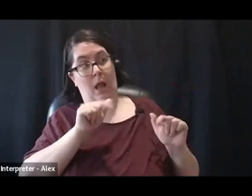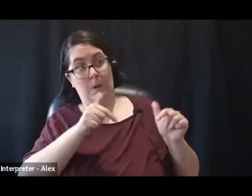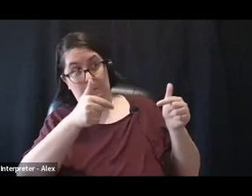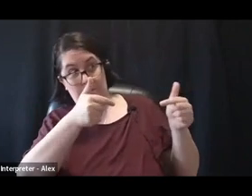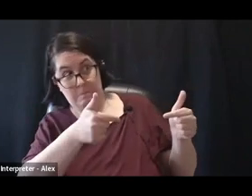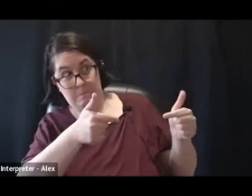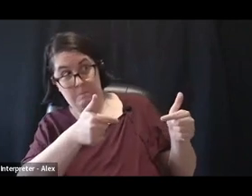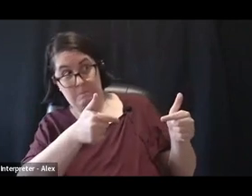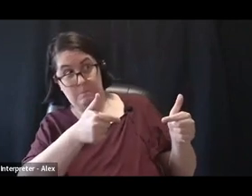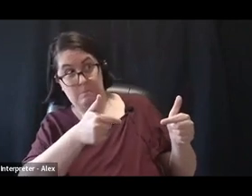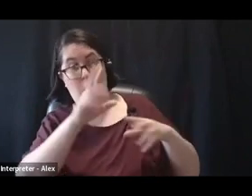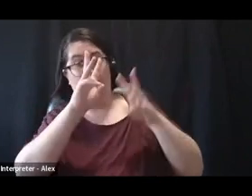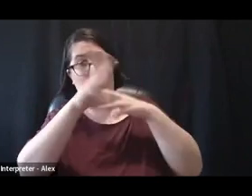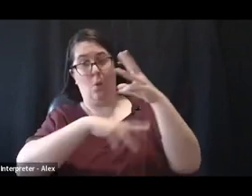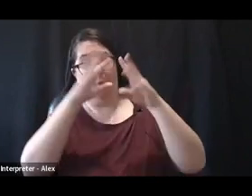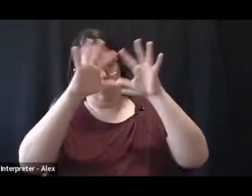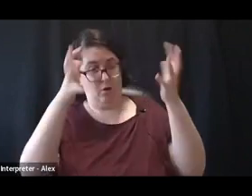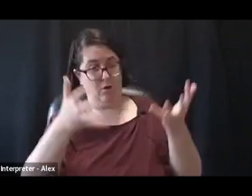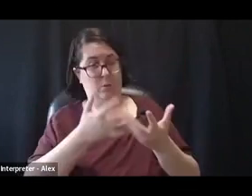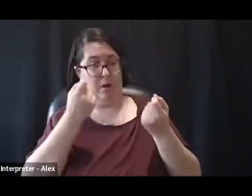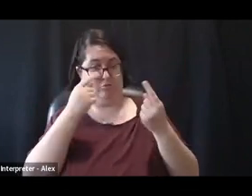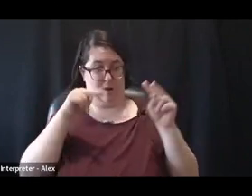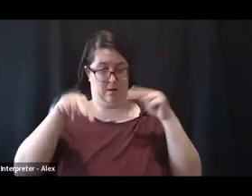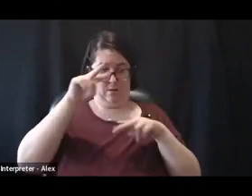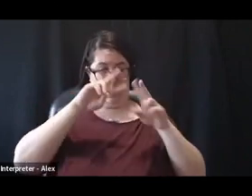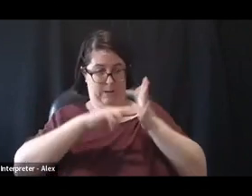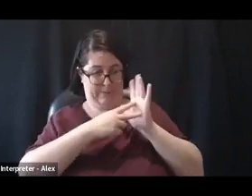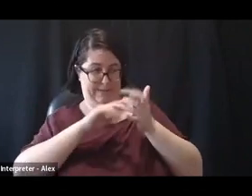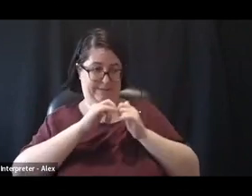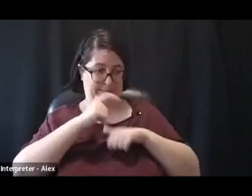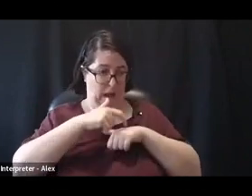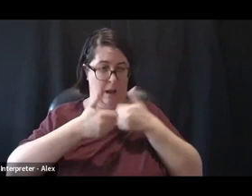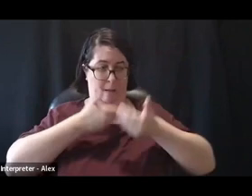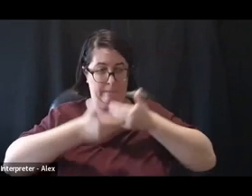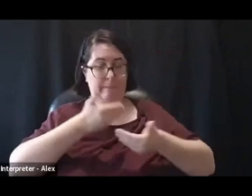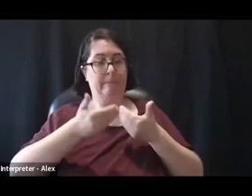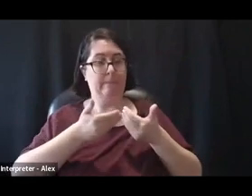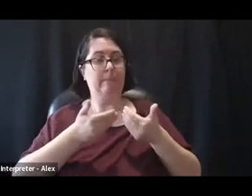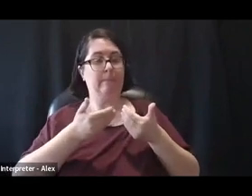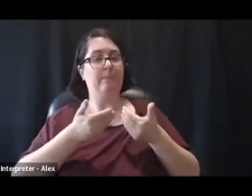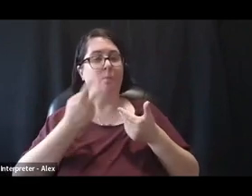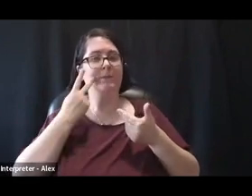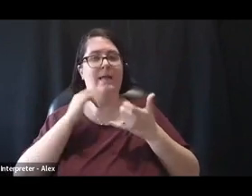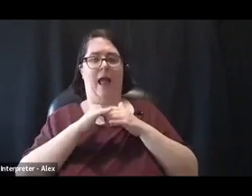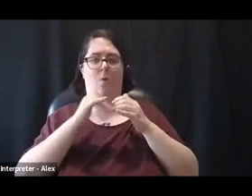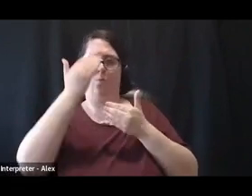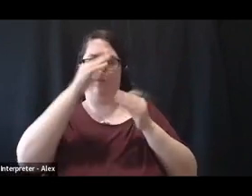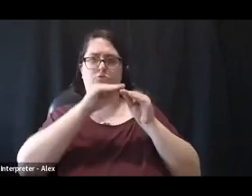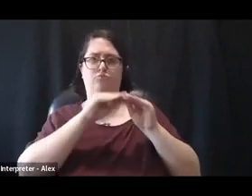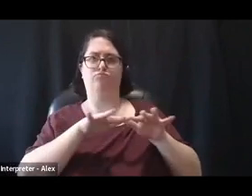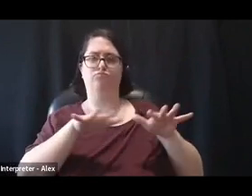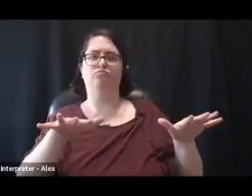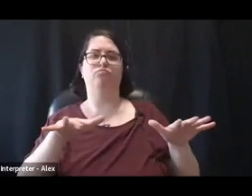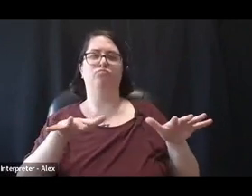that we understand the world to move in the pace at which that that knowledge has been shared, and to let